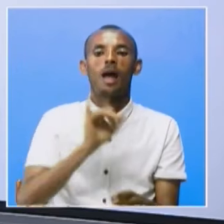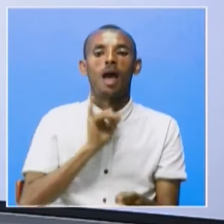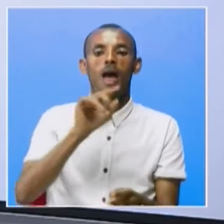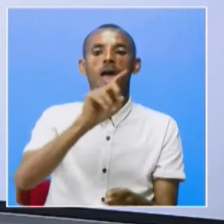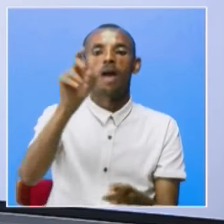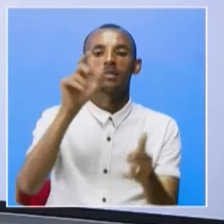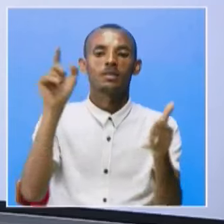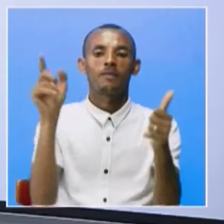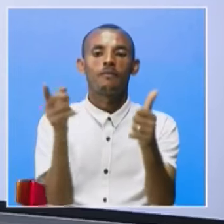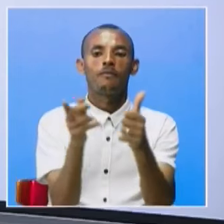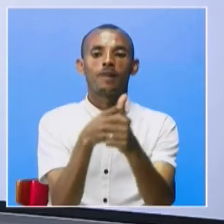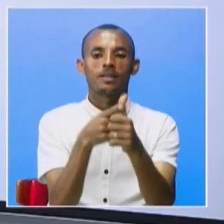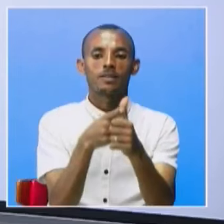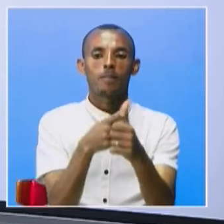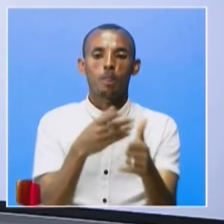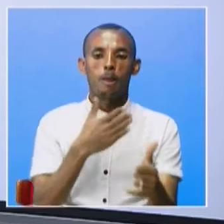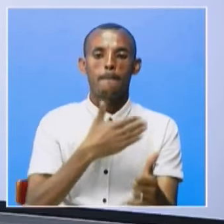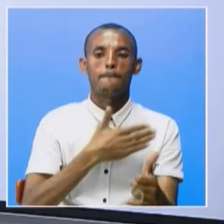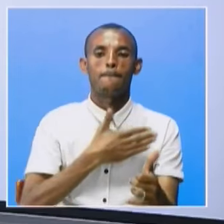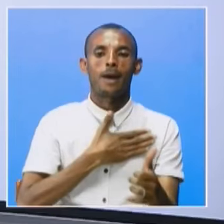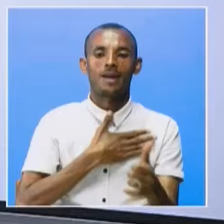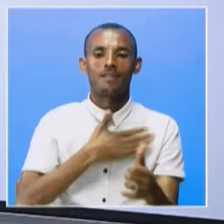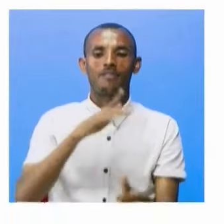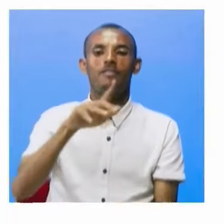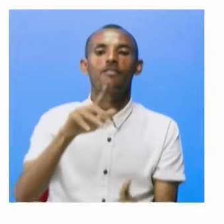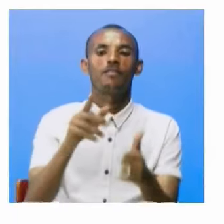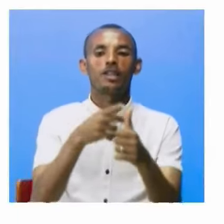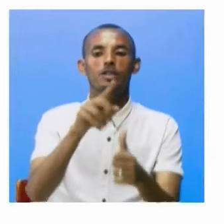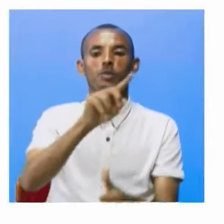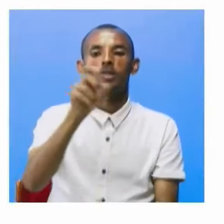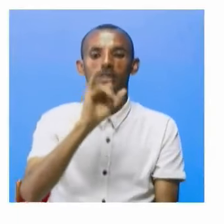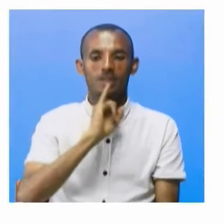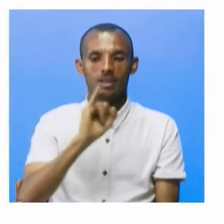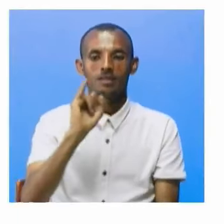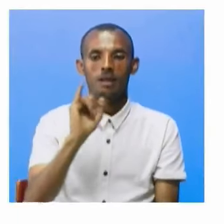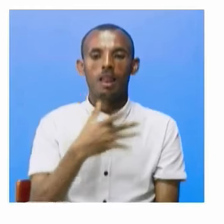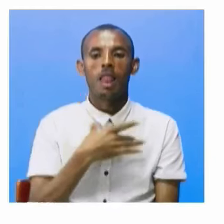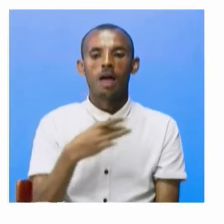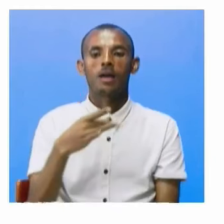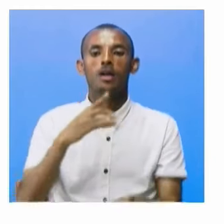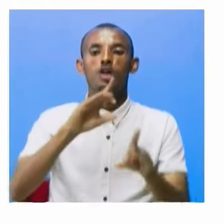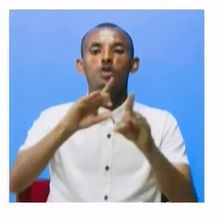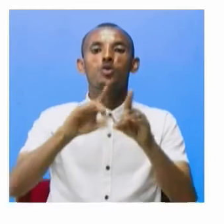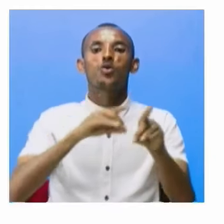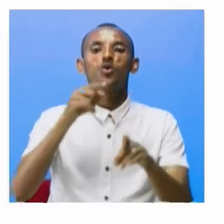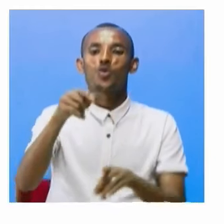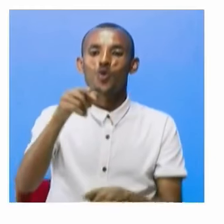right? My first question is like this. Do you have